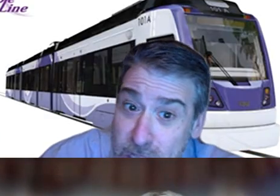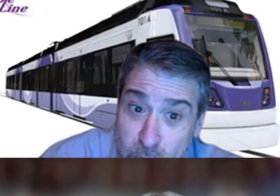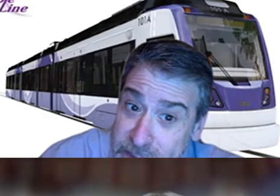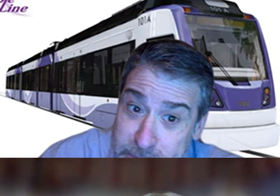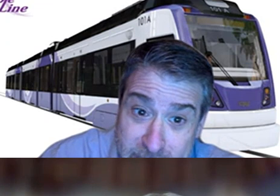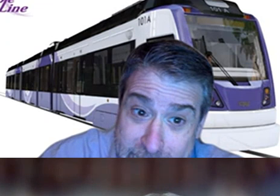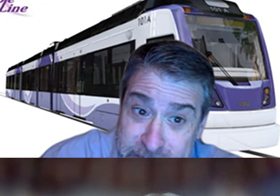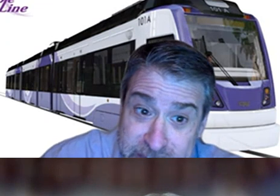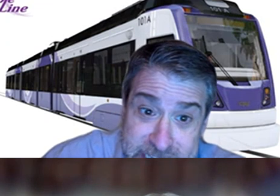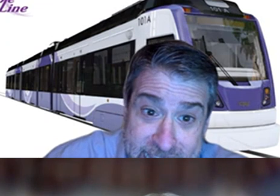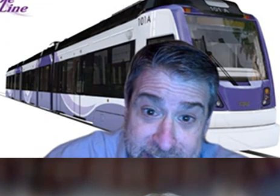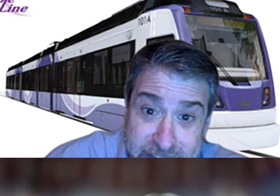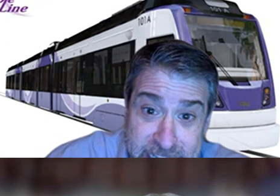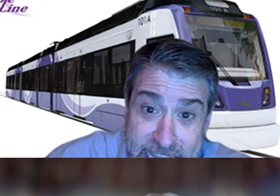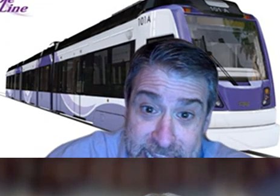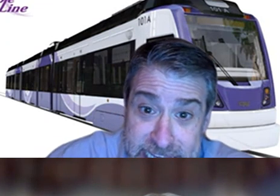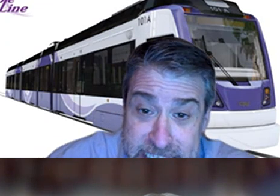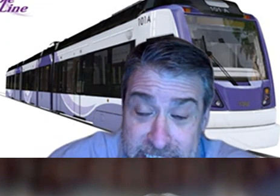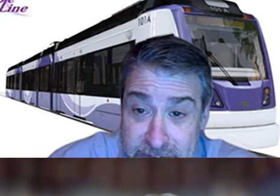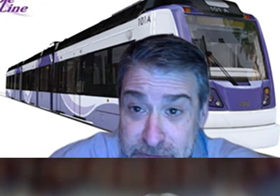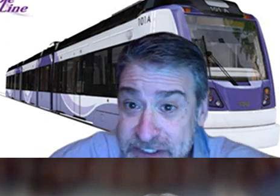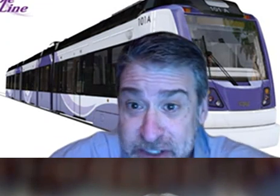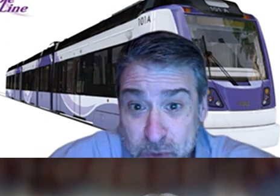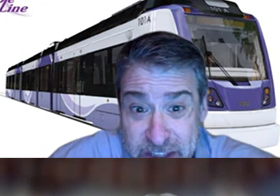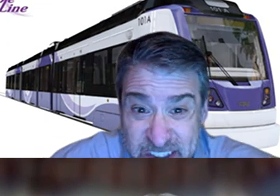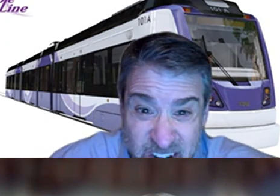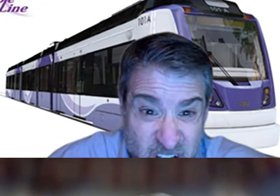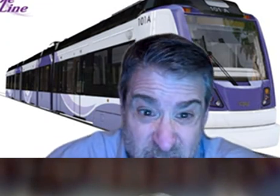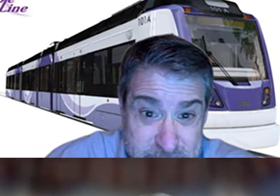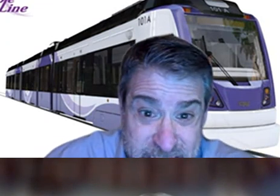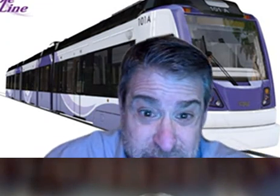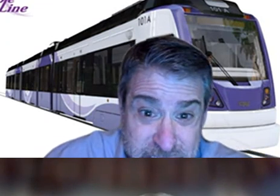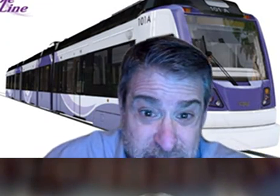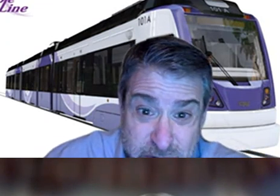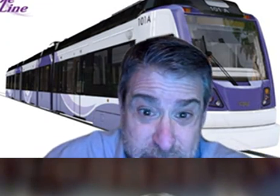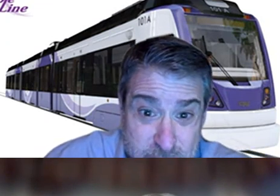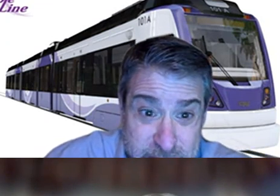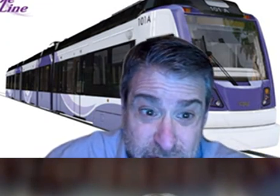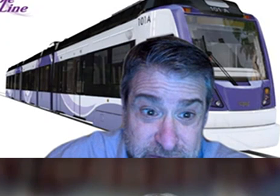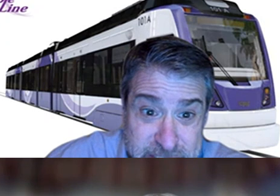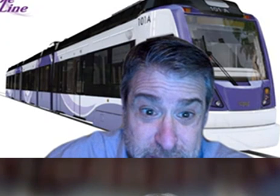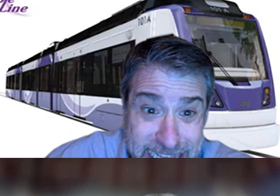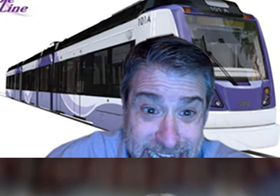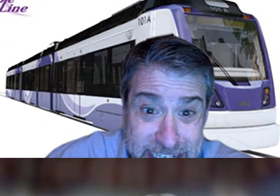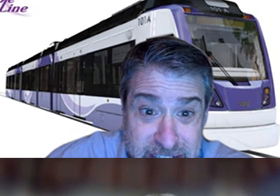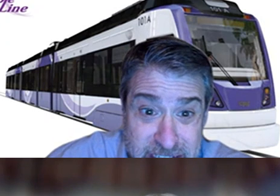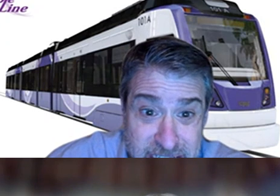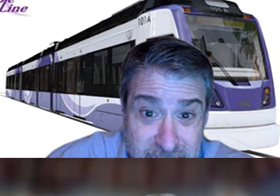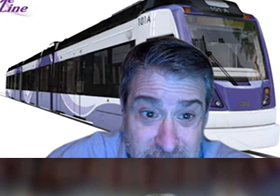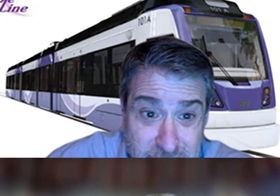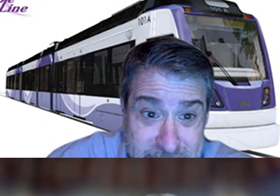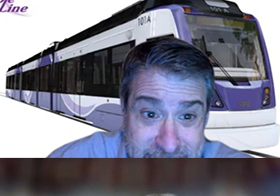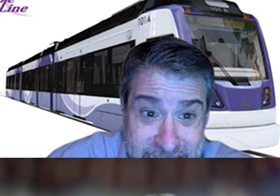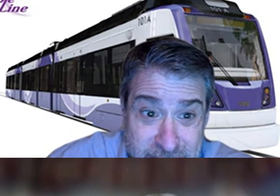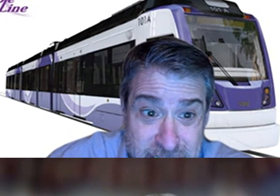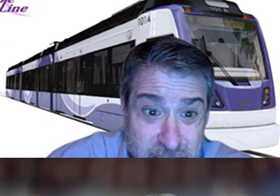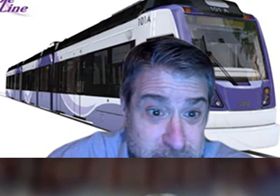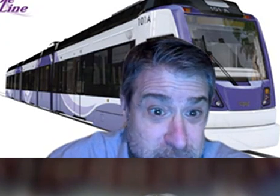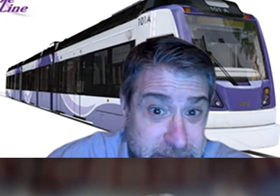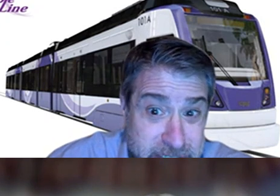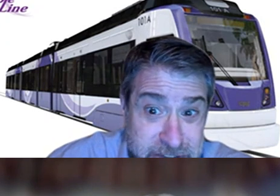know whether perhaps she has any information whether there are pedestrian or driveway improvements planned in